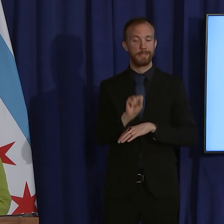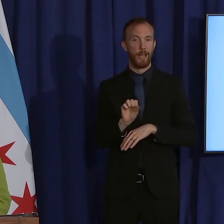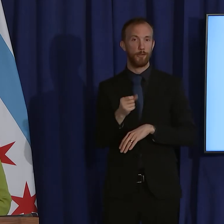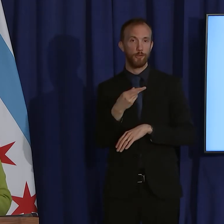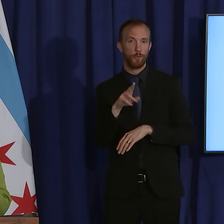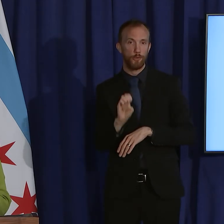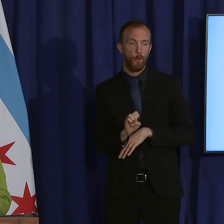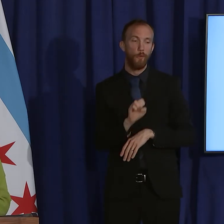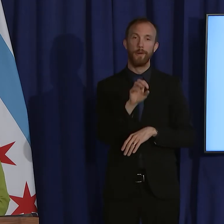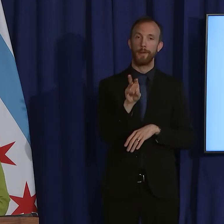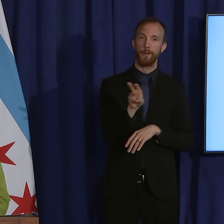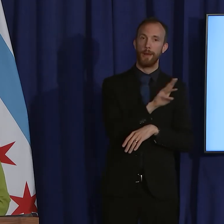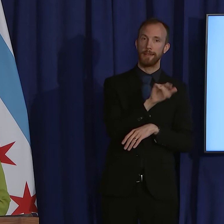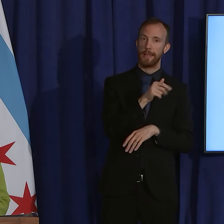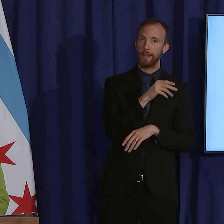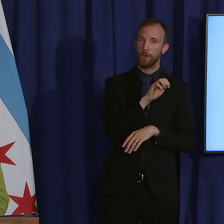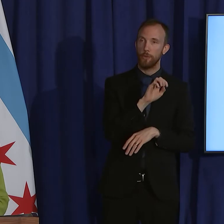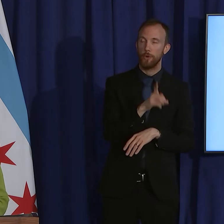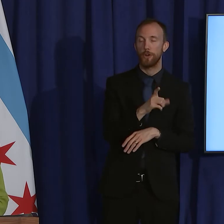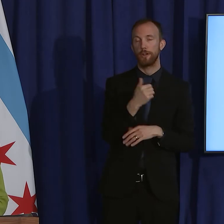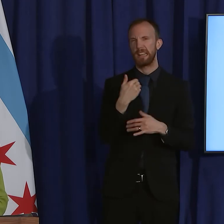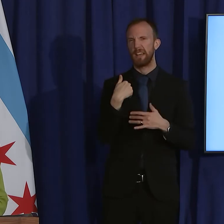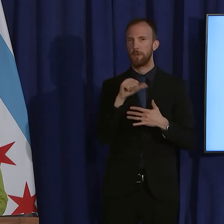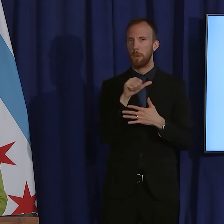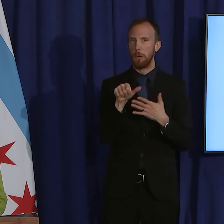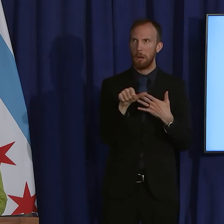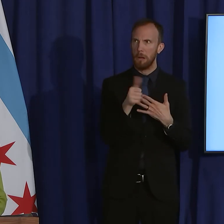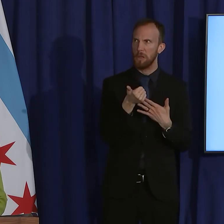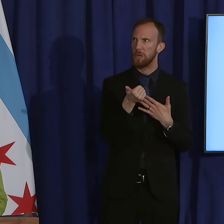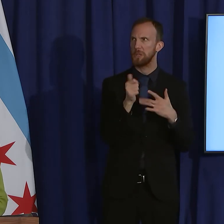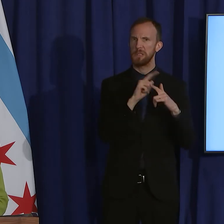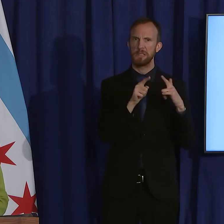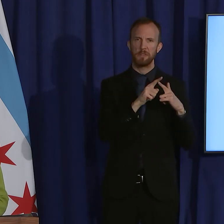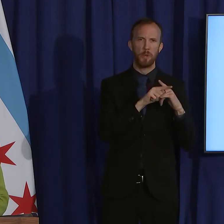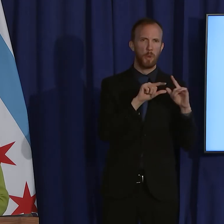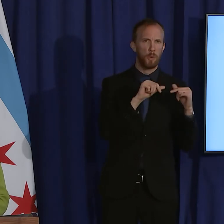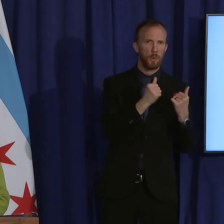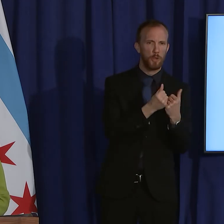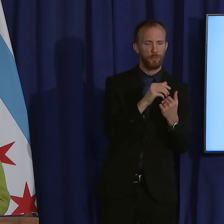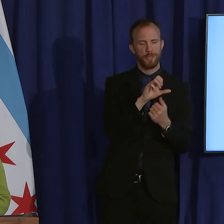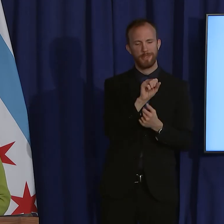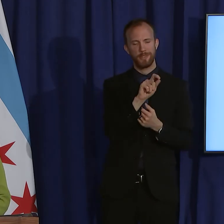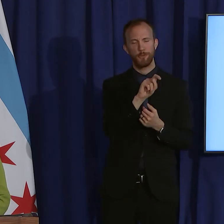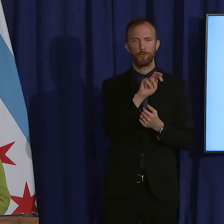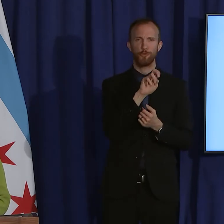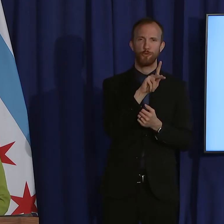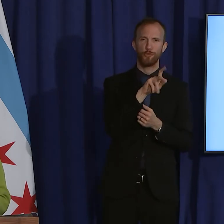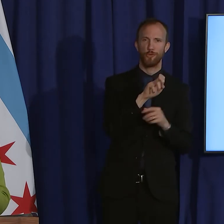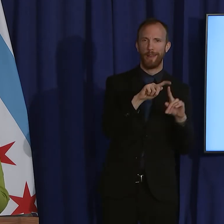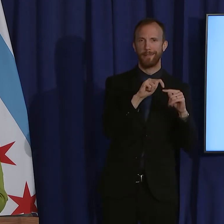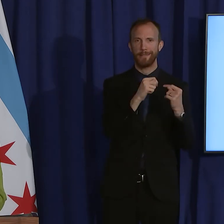We had some faith initiative work, and we had strike teams with employers, low-income housing.